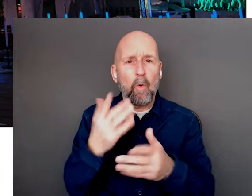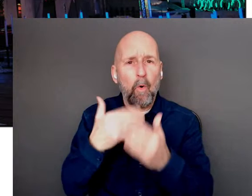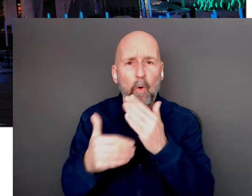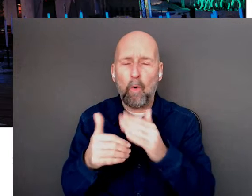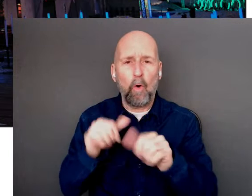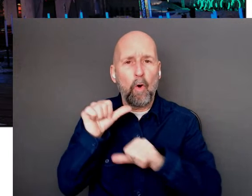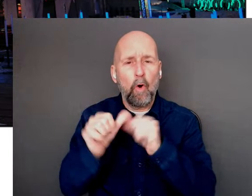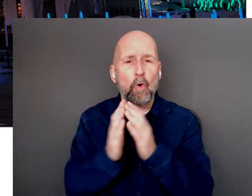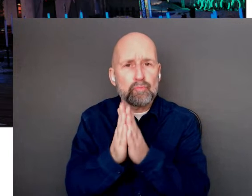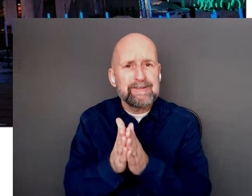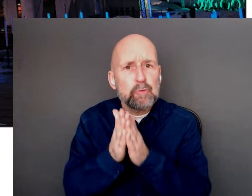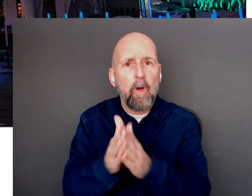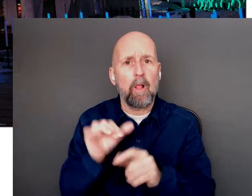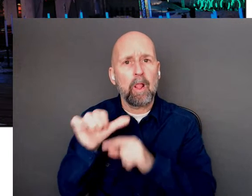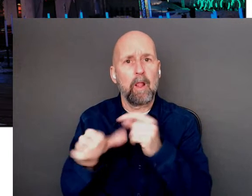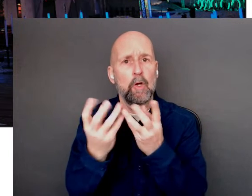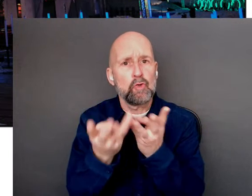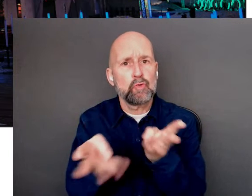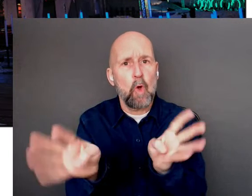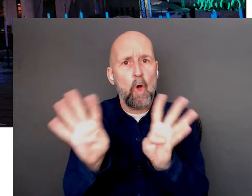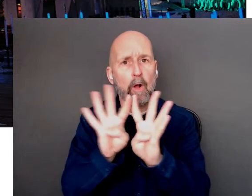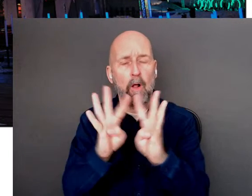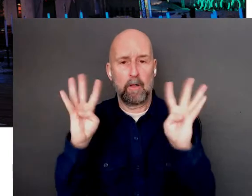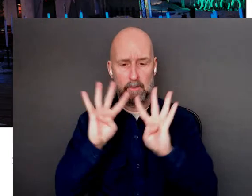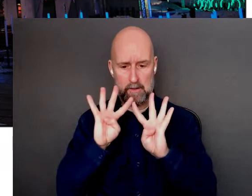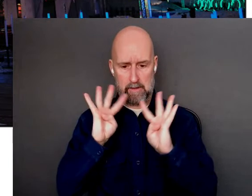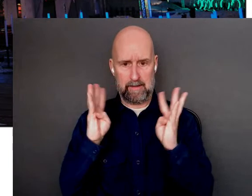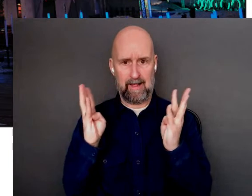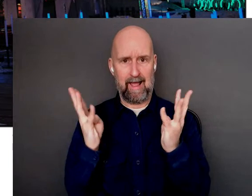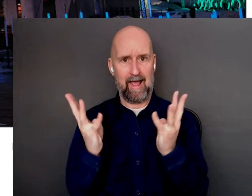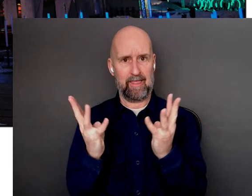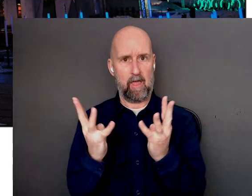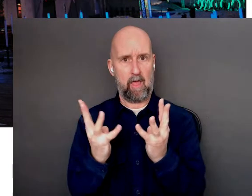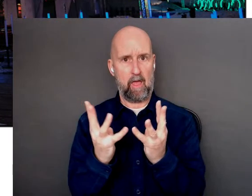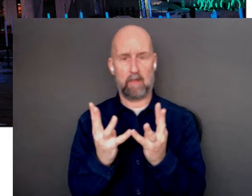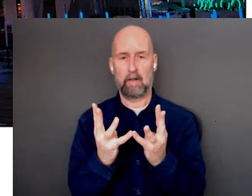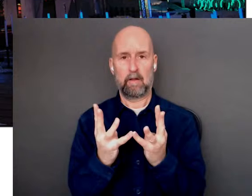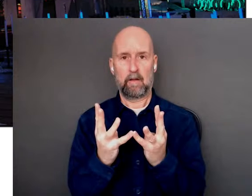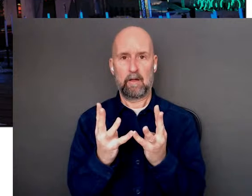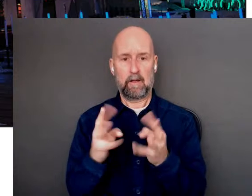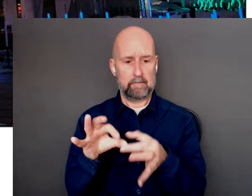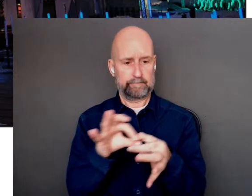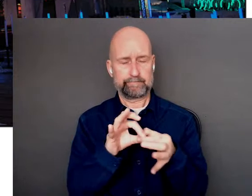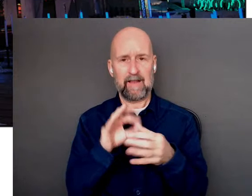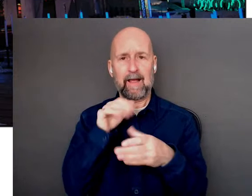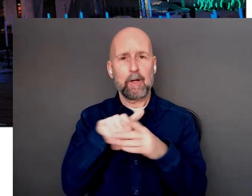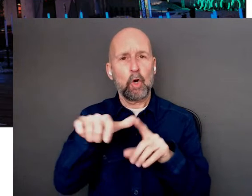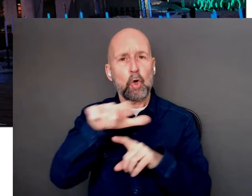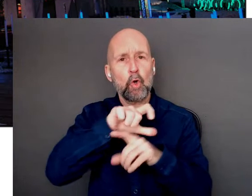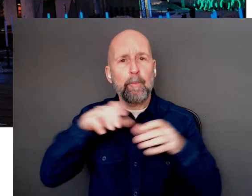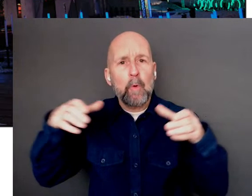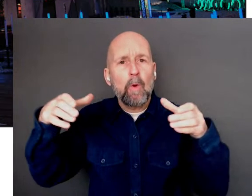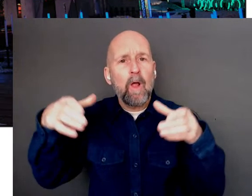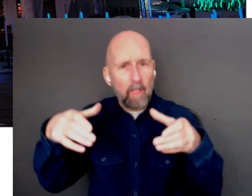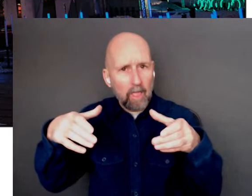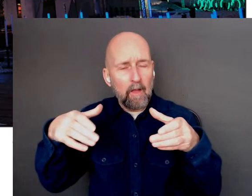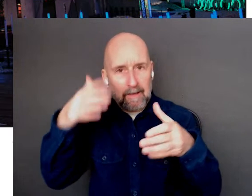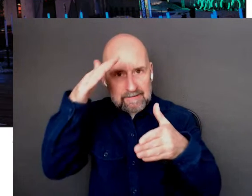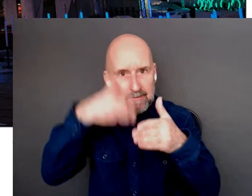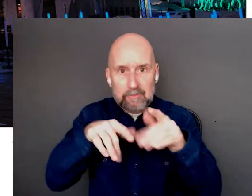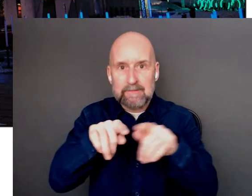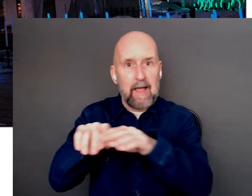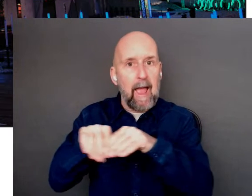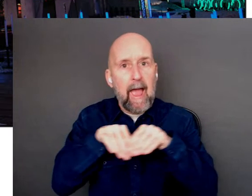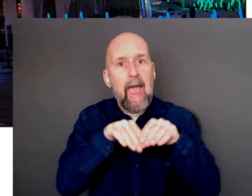where people come to gather and live a communal experience. But we're also inspired probably